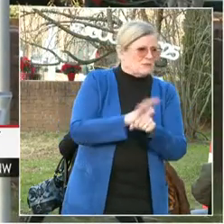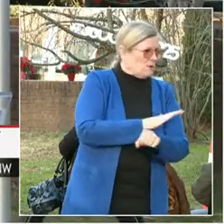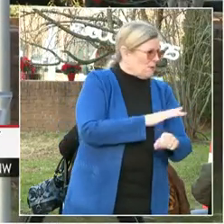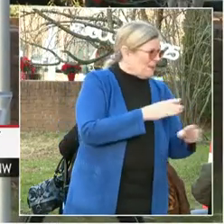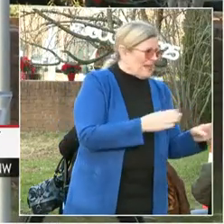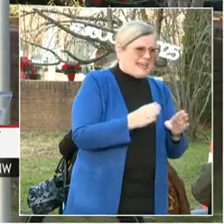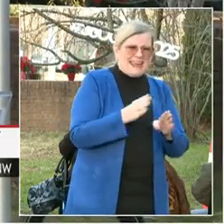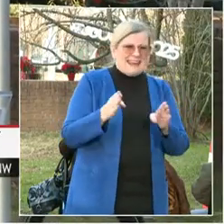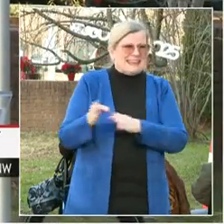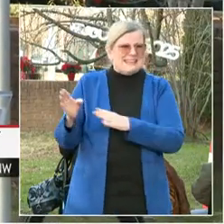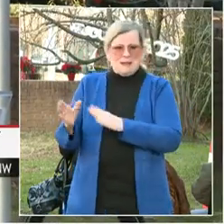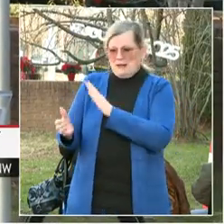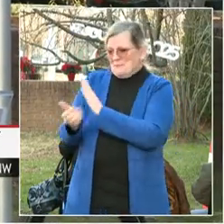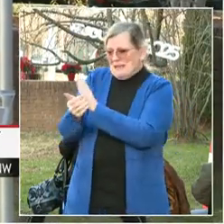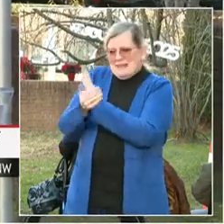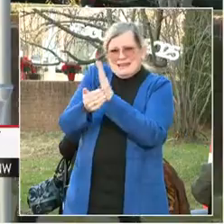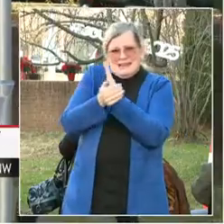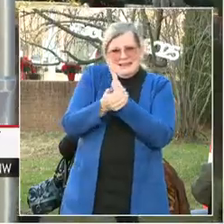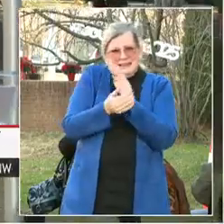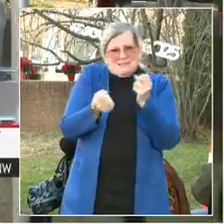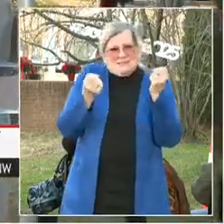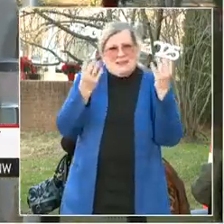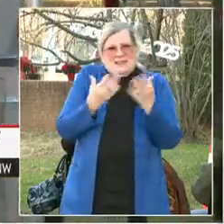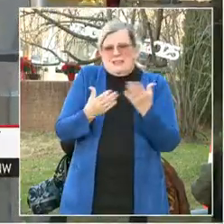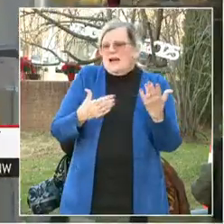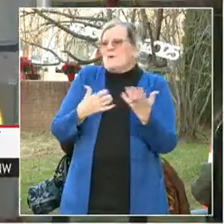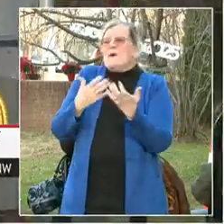me in appreciating Andrew Trublay.